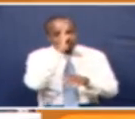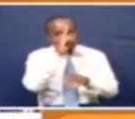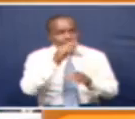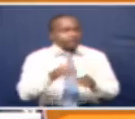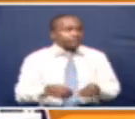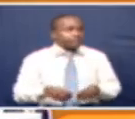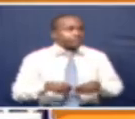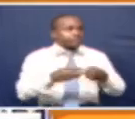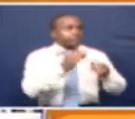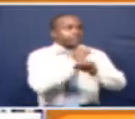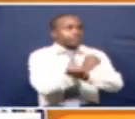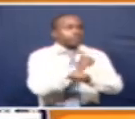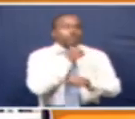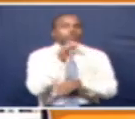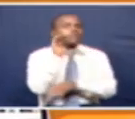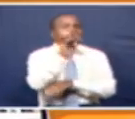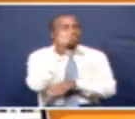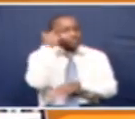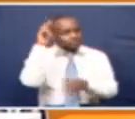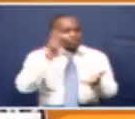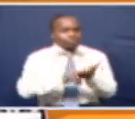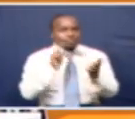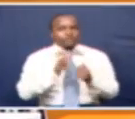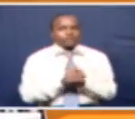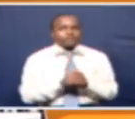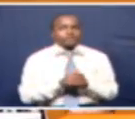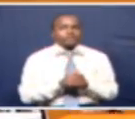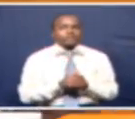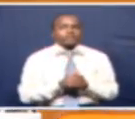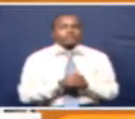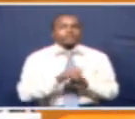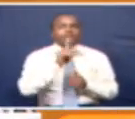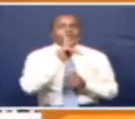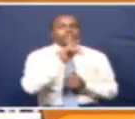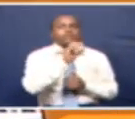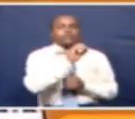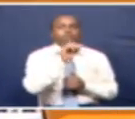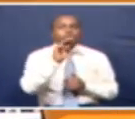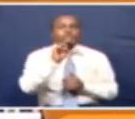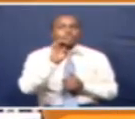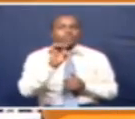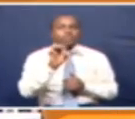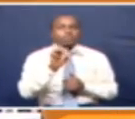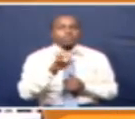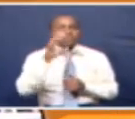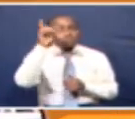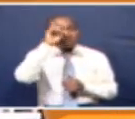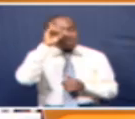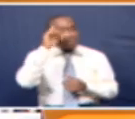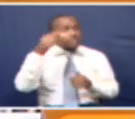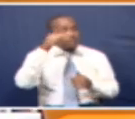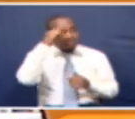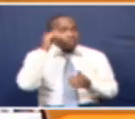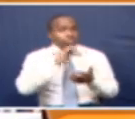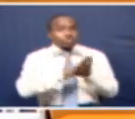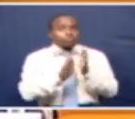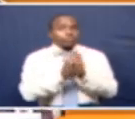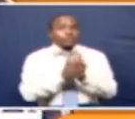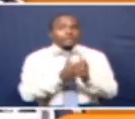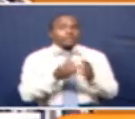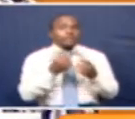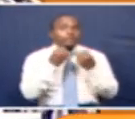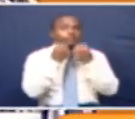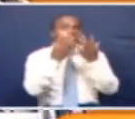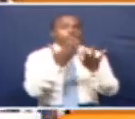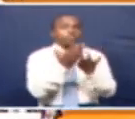licensing. And so what, and Jafet Kome was actually preempting, because no one had indicated where we were going to hold